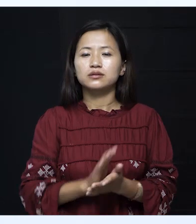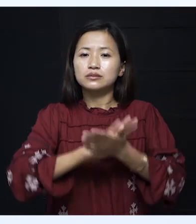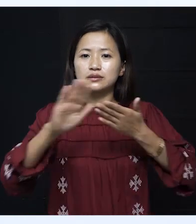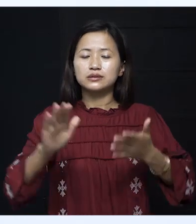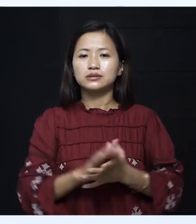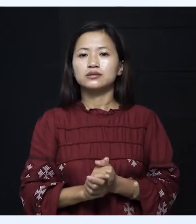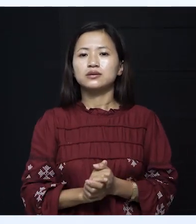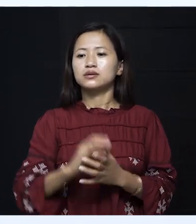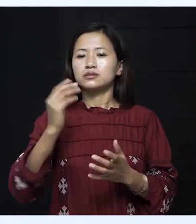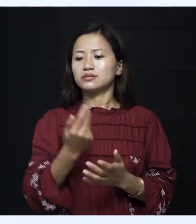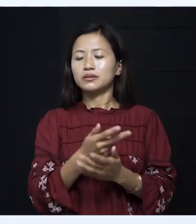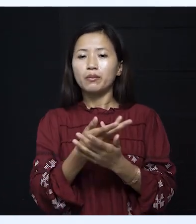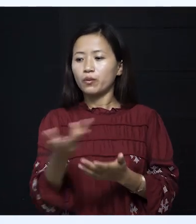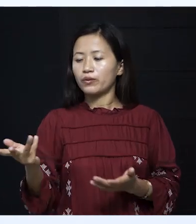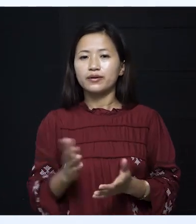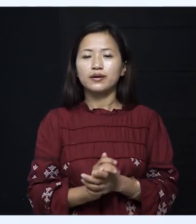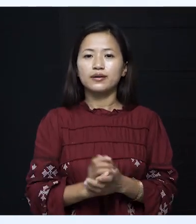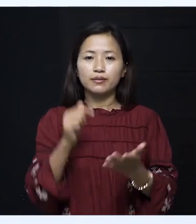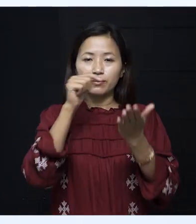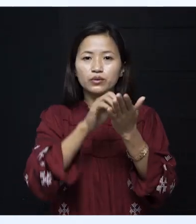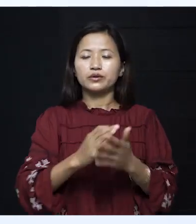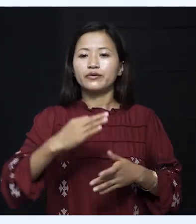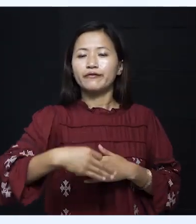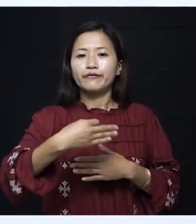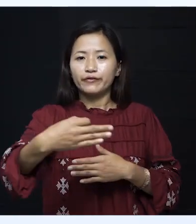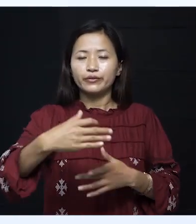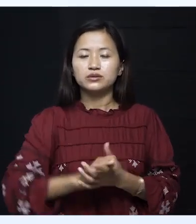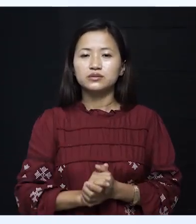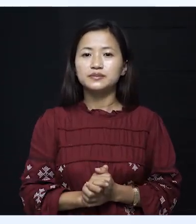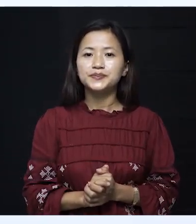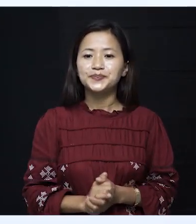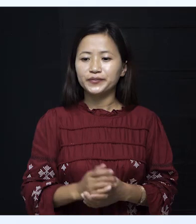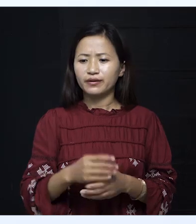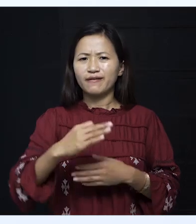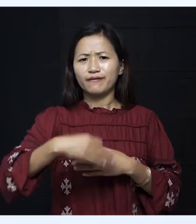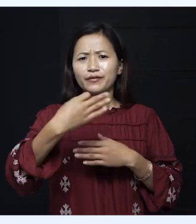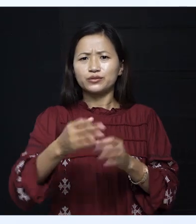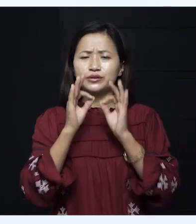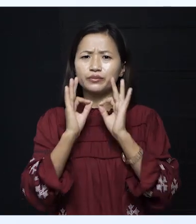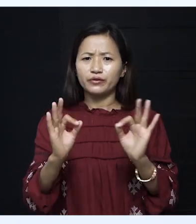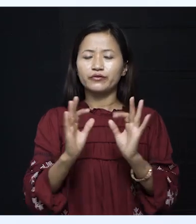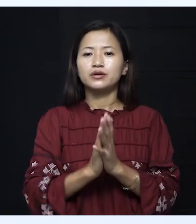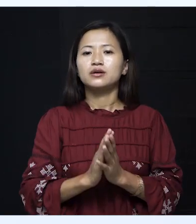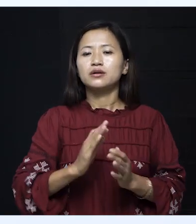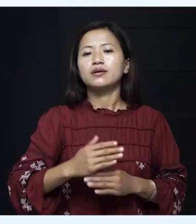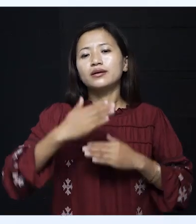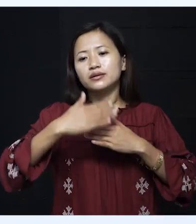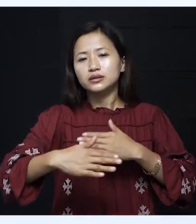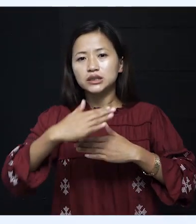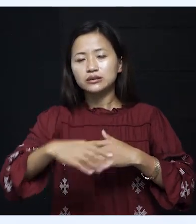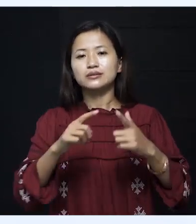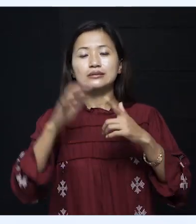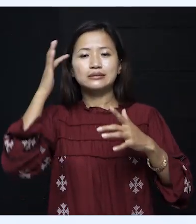completed somewhere at a point in the future, in fact. So future perfect, continuous